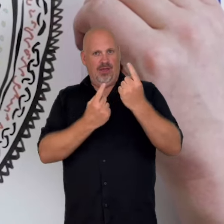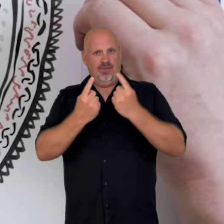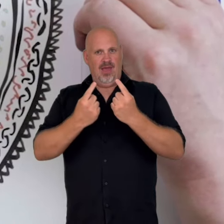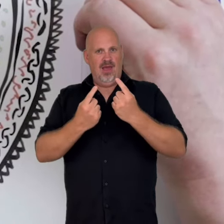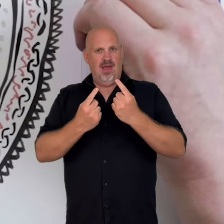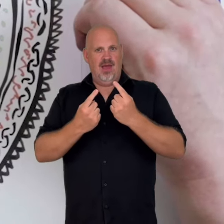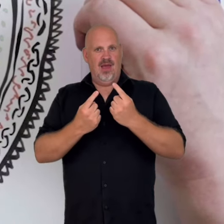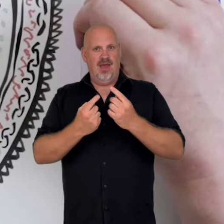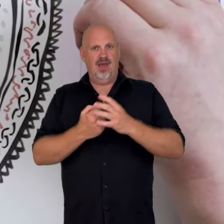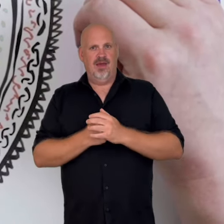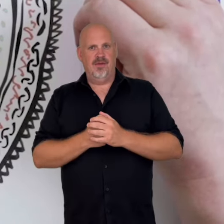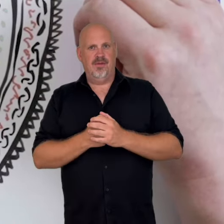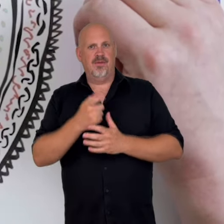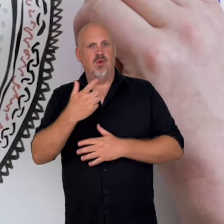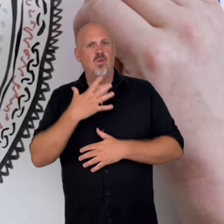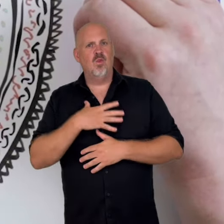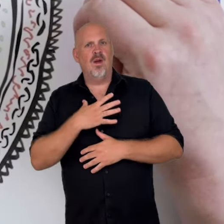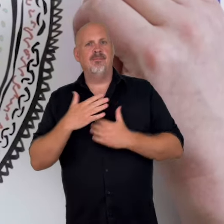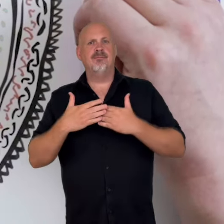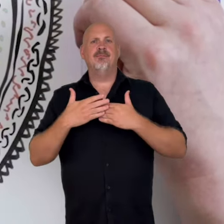spots.